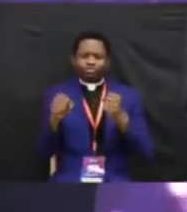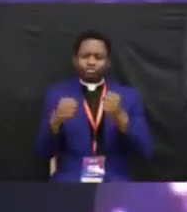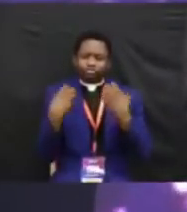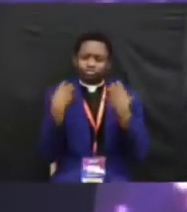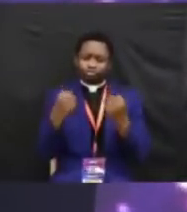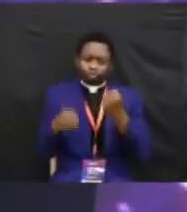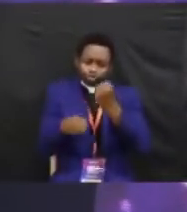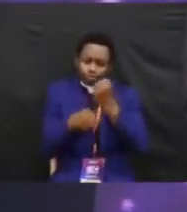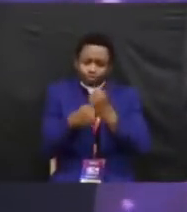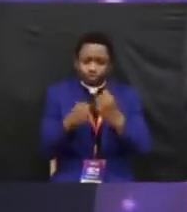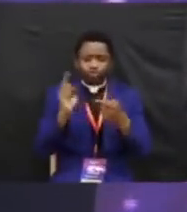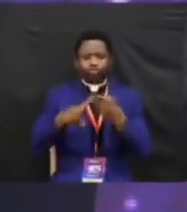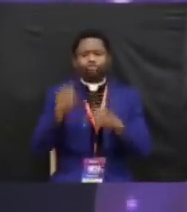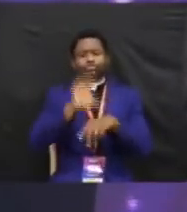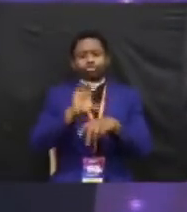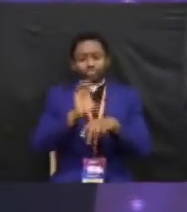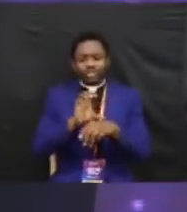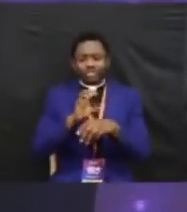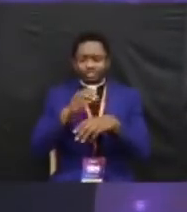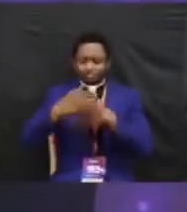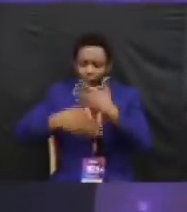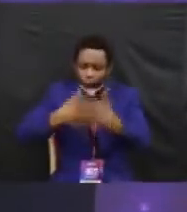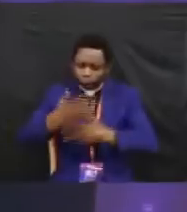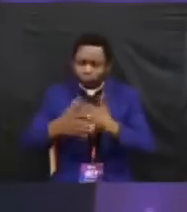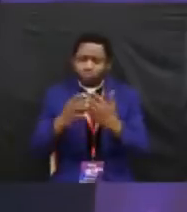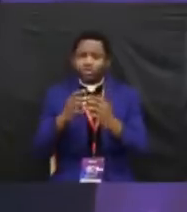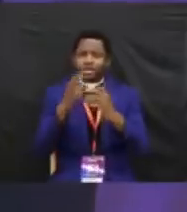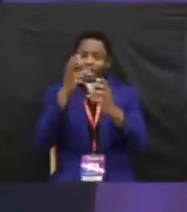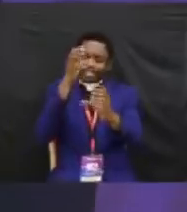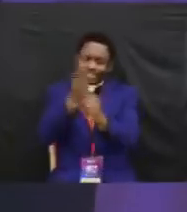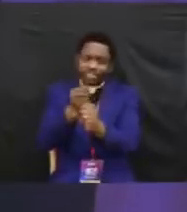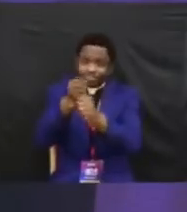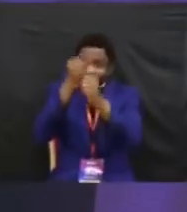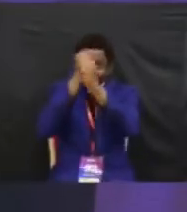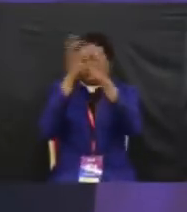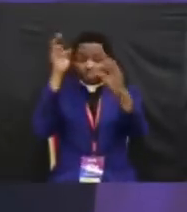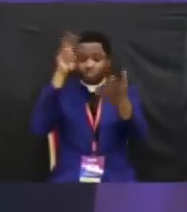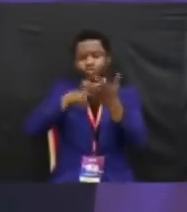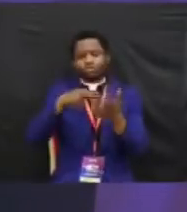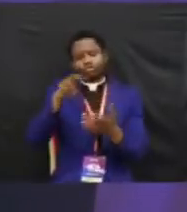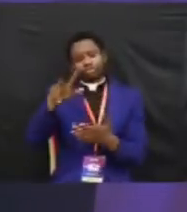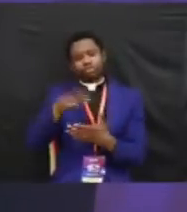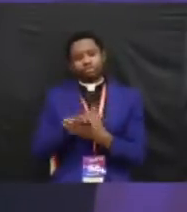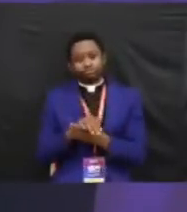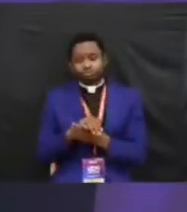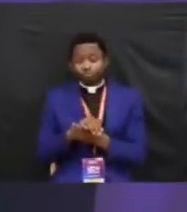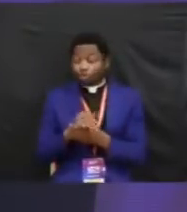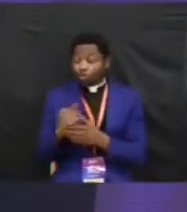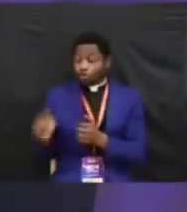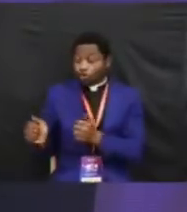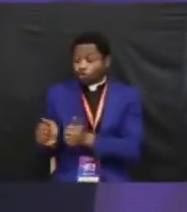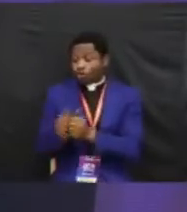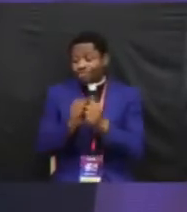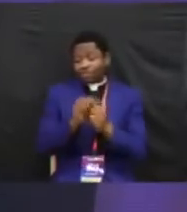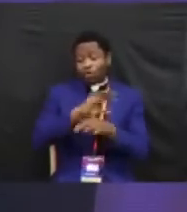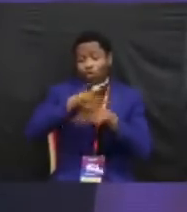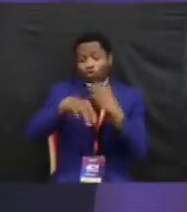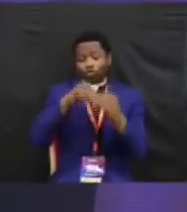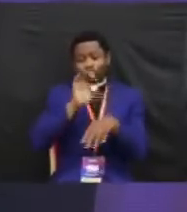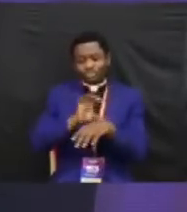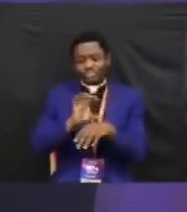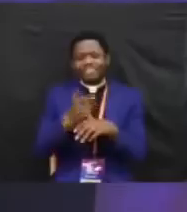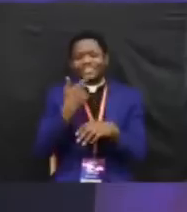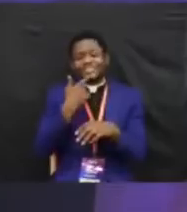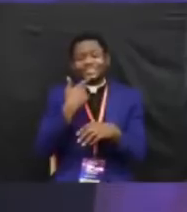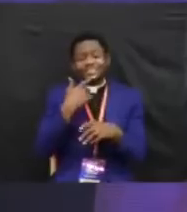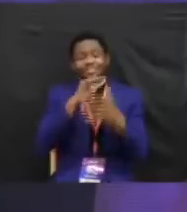the church in our persuance of the vision 2023. Once again, on behalf of the entire church, I say